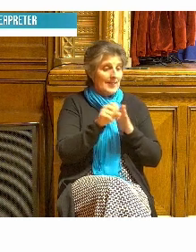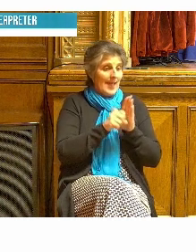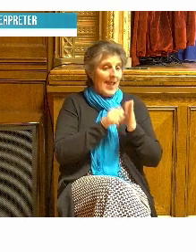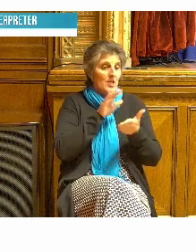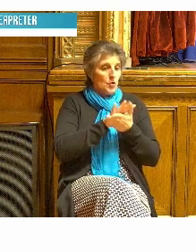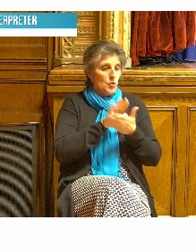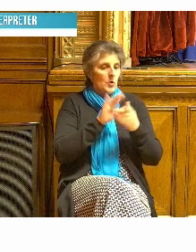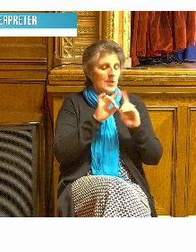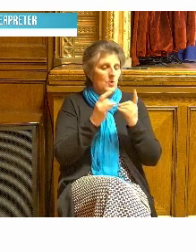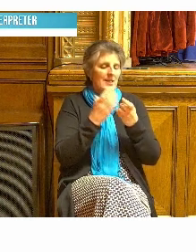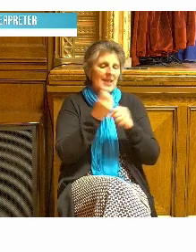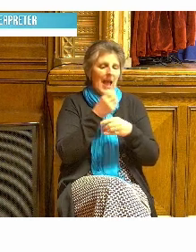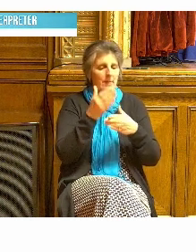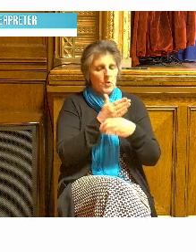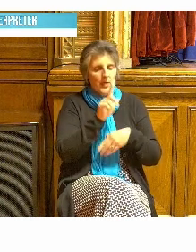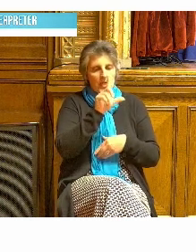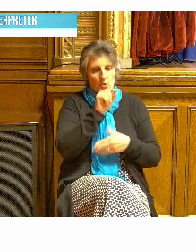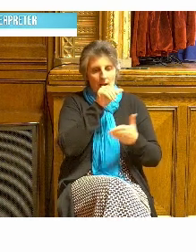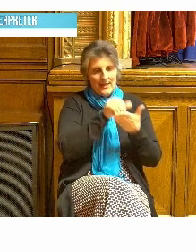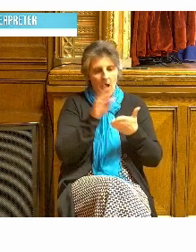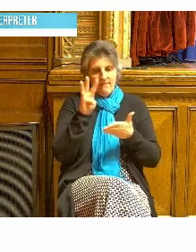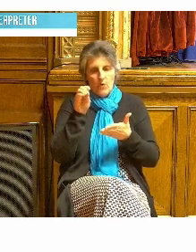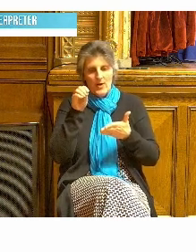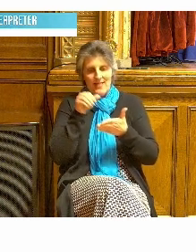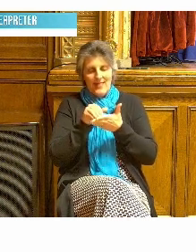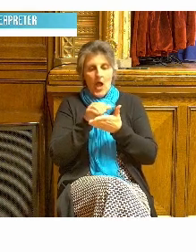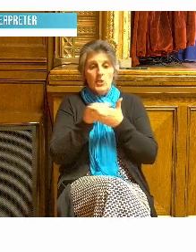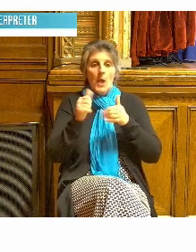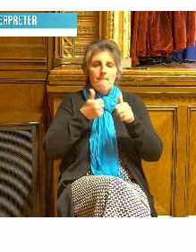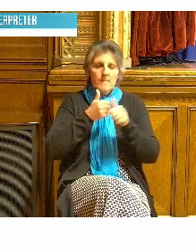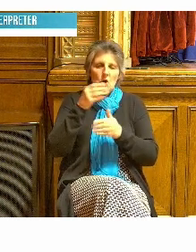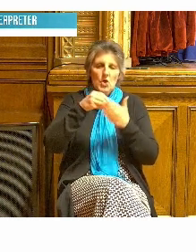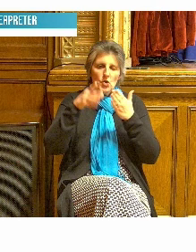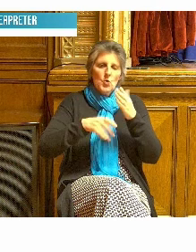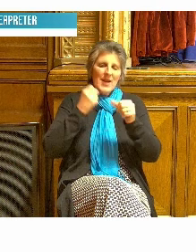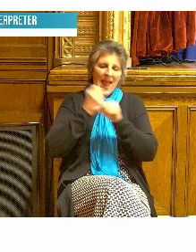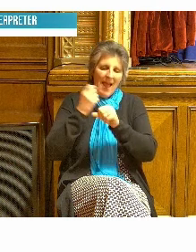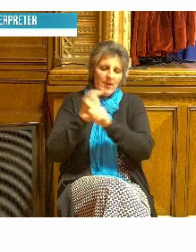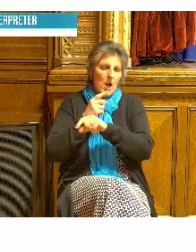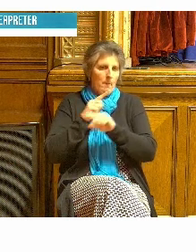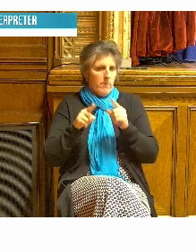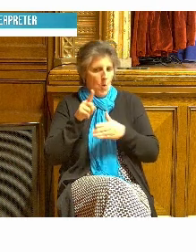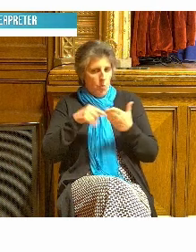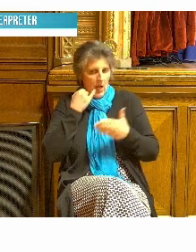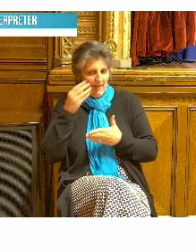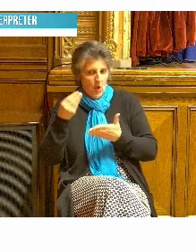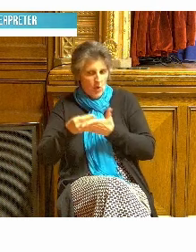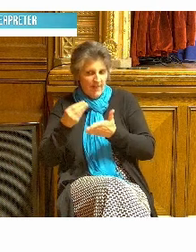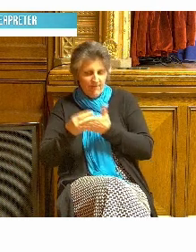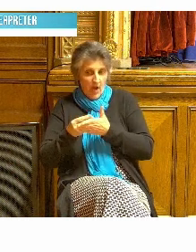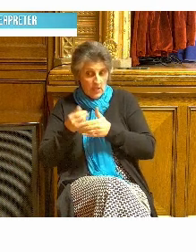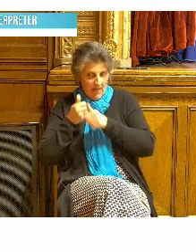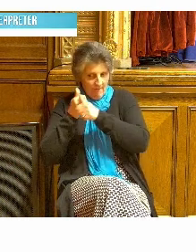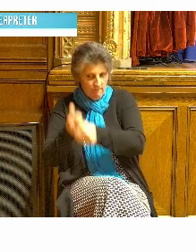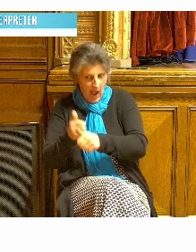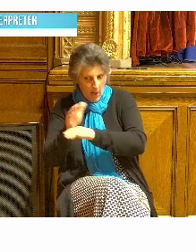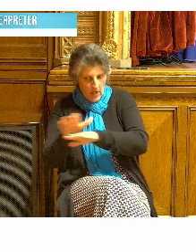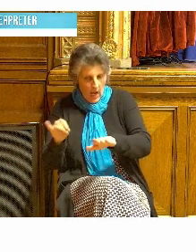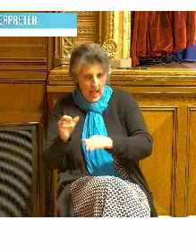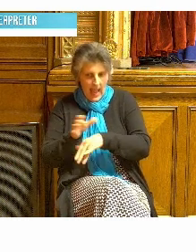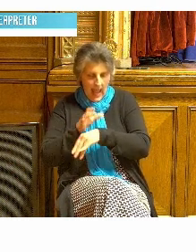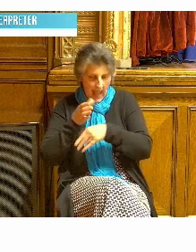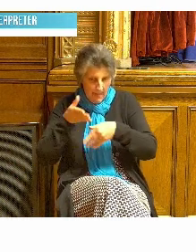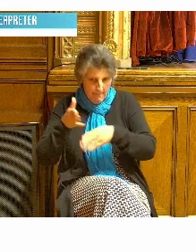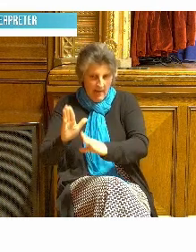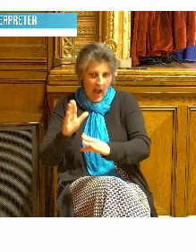districts receive between $20,000 and $40,000 per student each year. But what if those funds followed the child, empowering